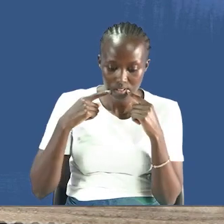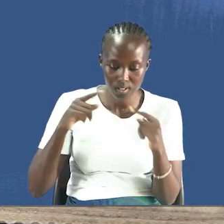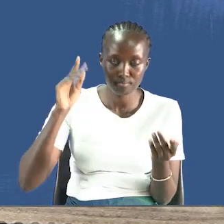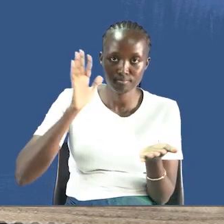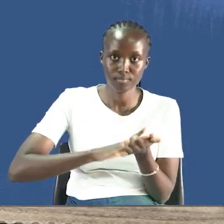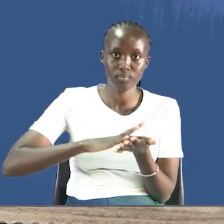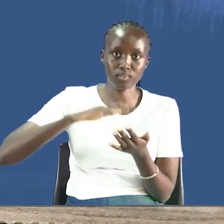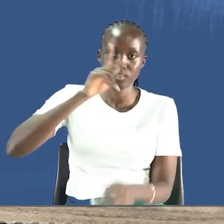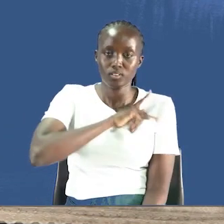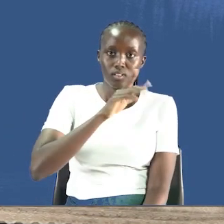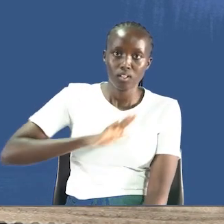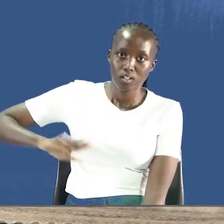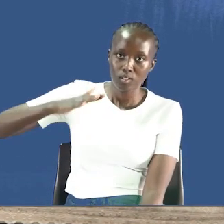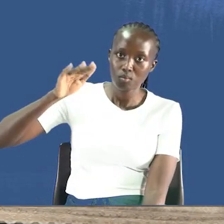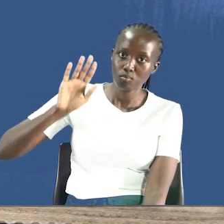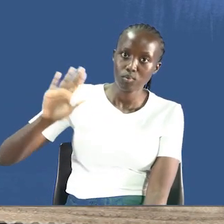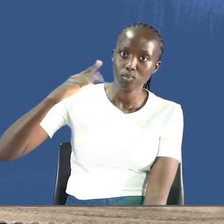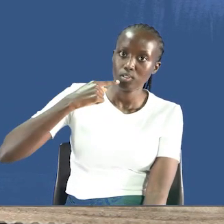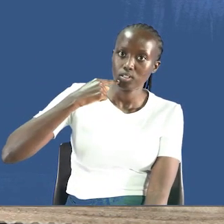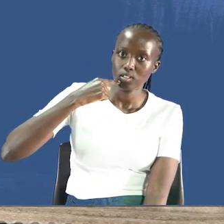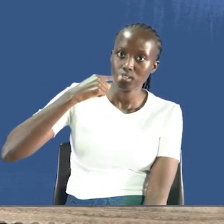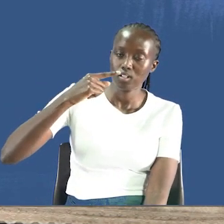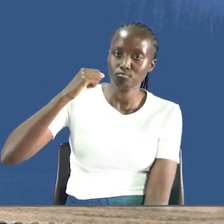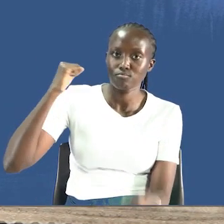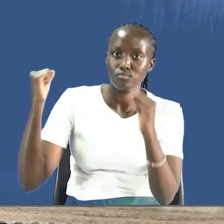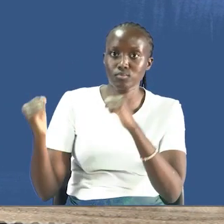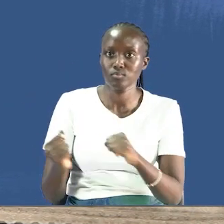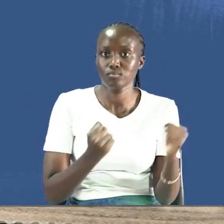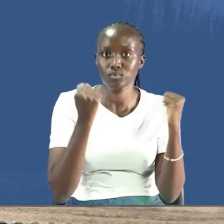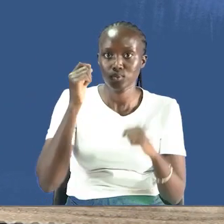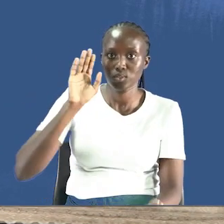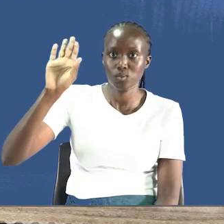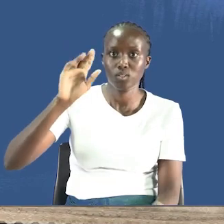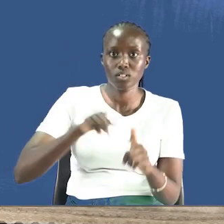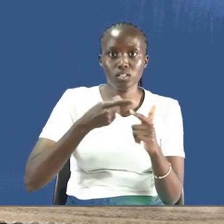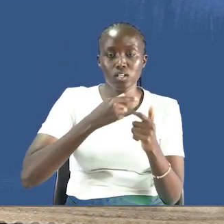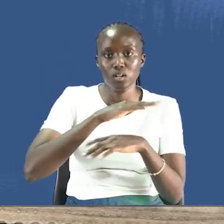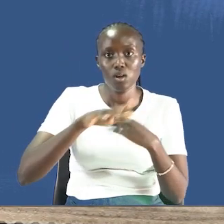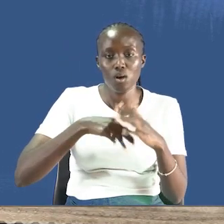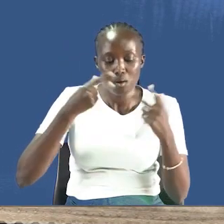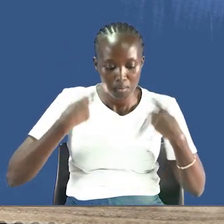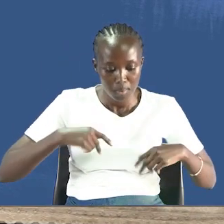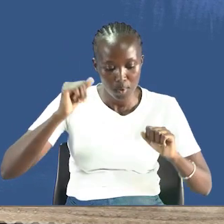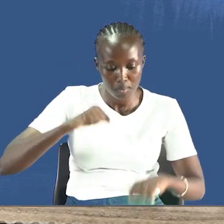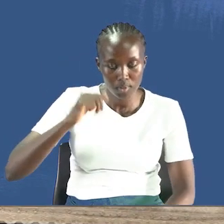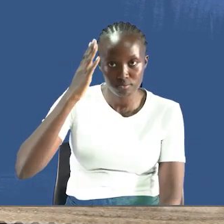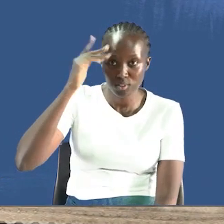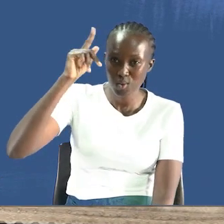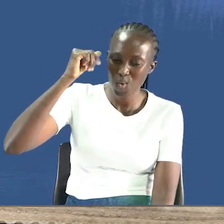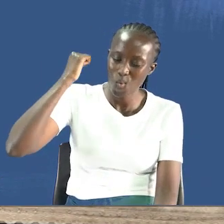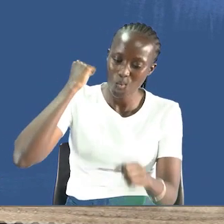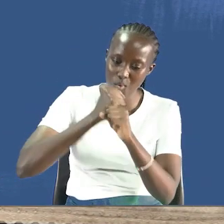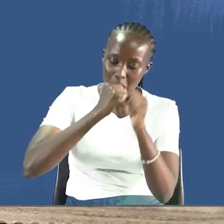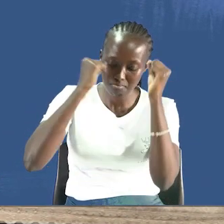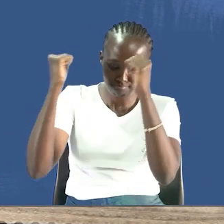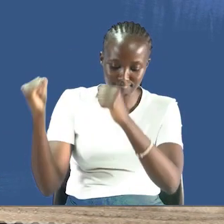your kingdom and speak of your might, so that all men may know of your mighty acts and